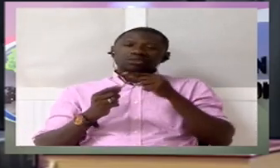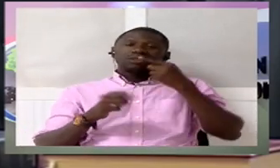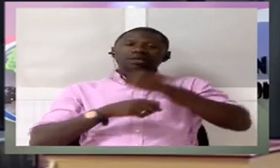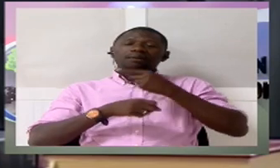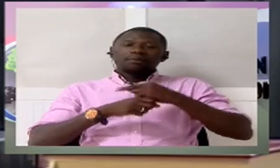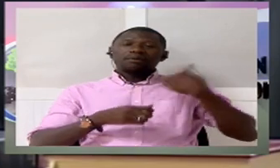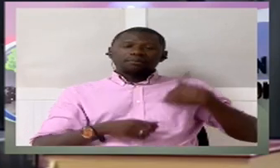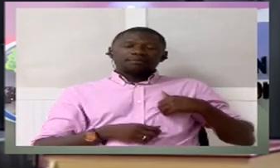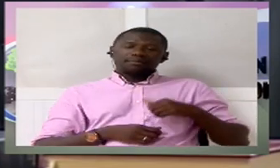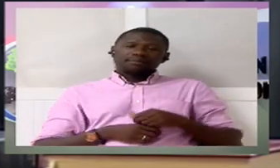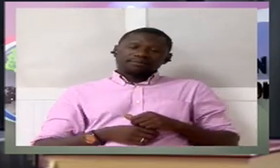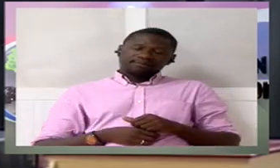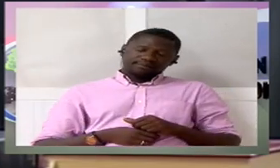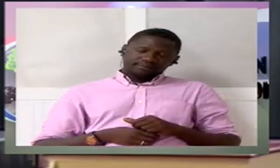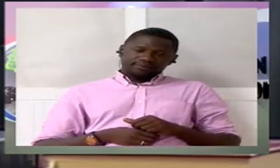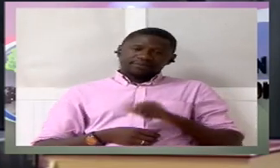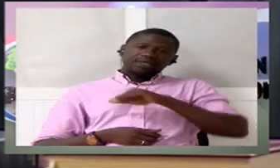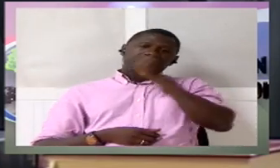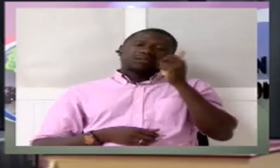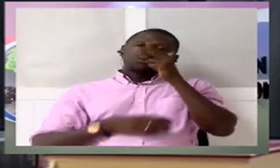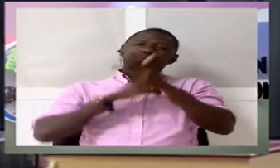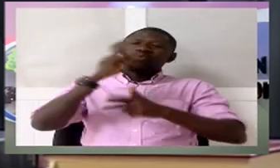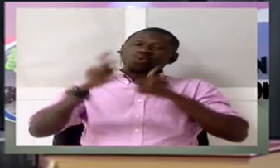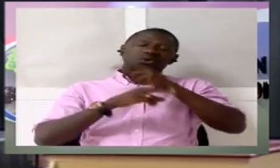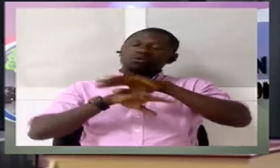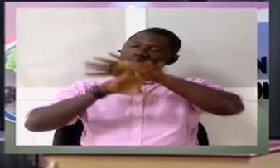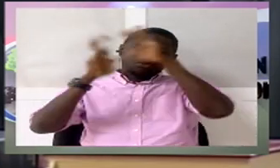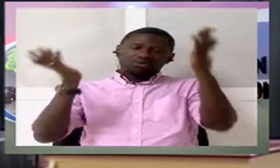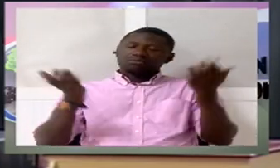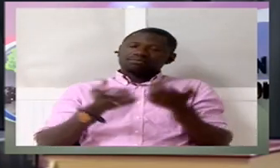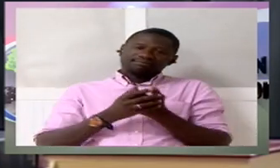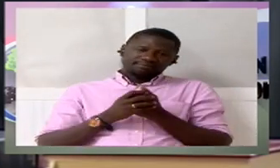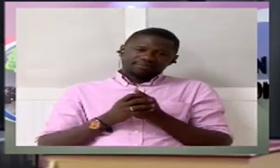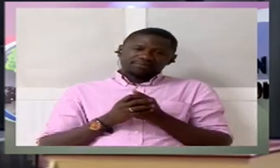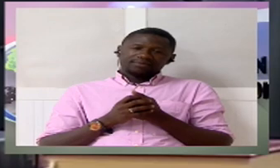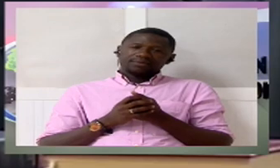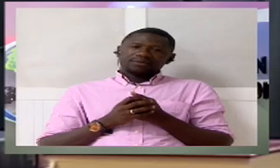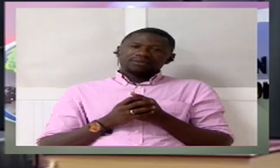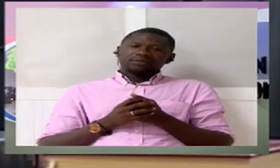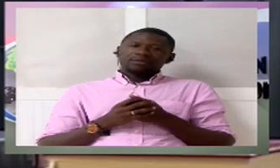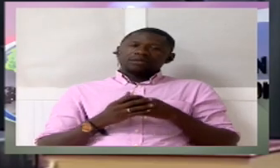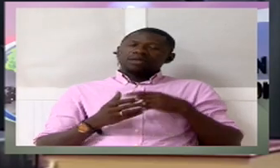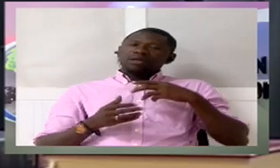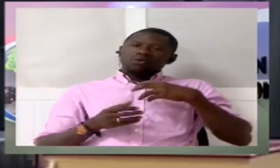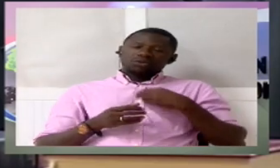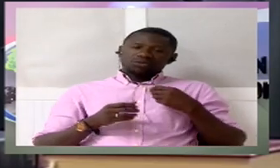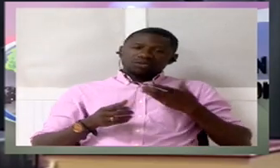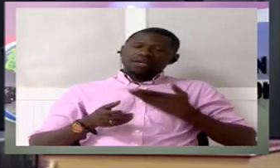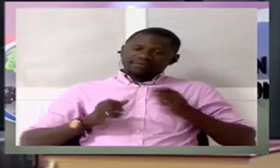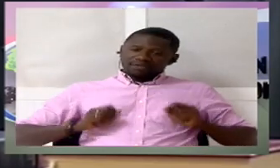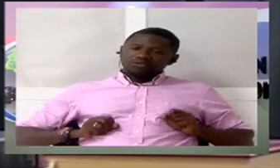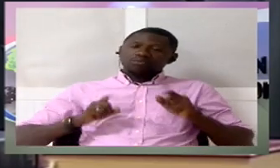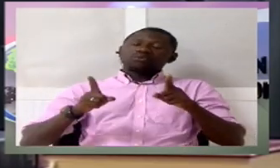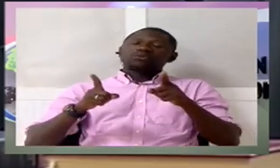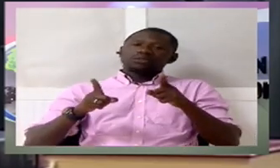olu. And the world at large. And in dunia be. I therefore seize this opportunity. Warumbe nyi harje